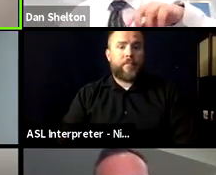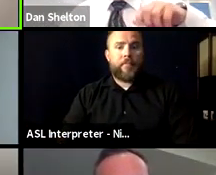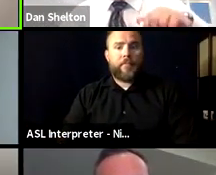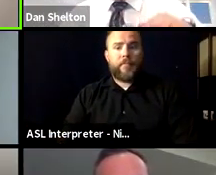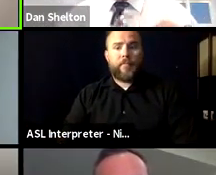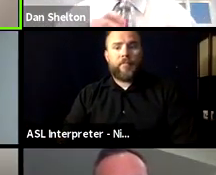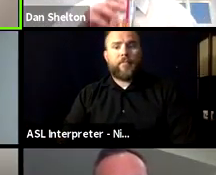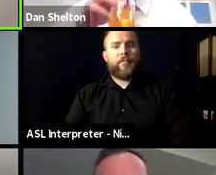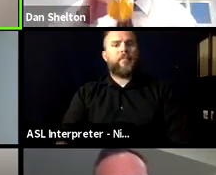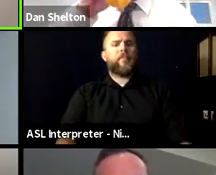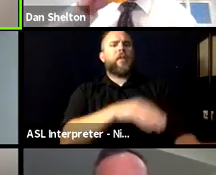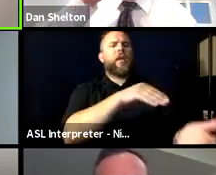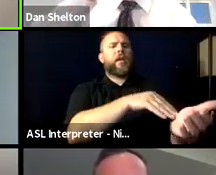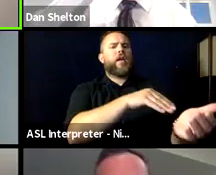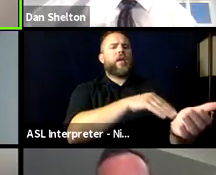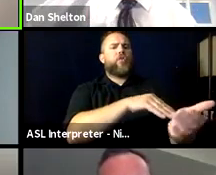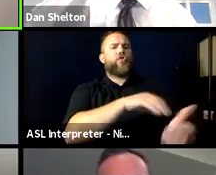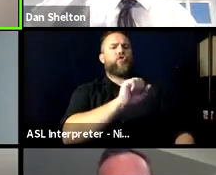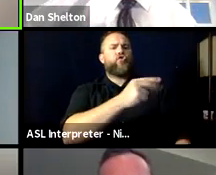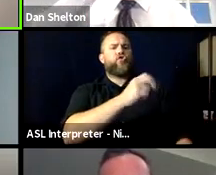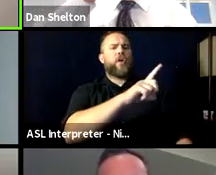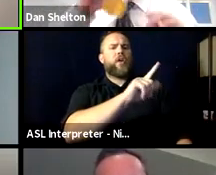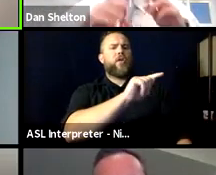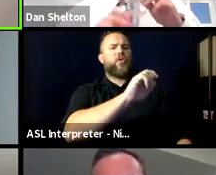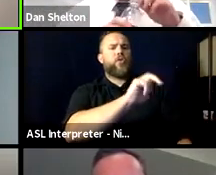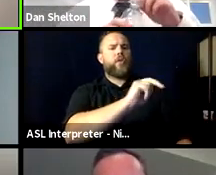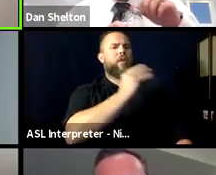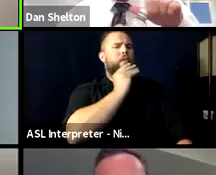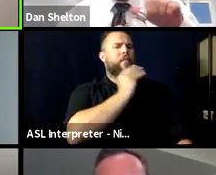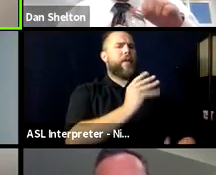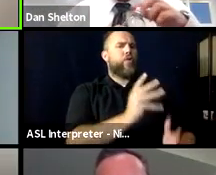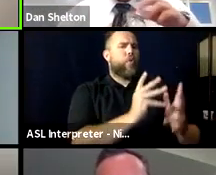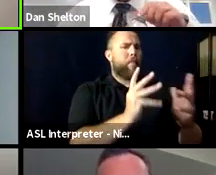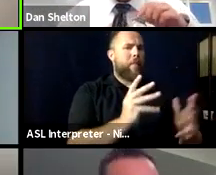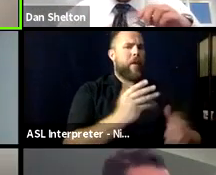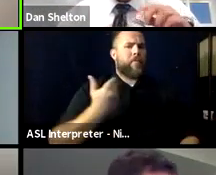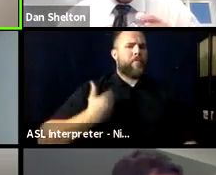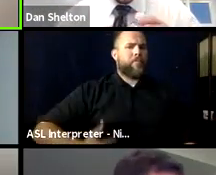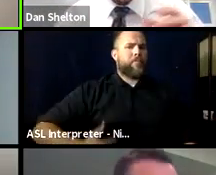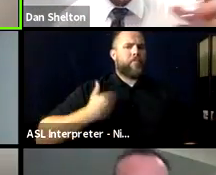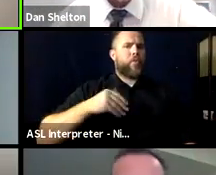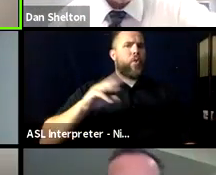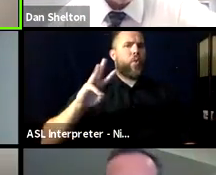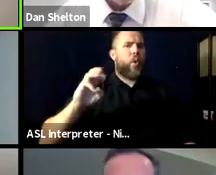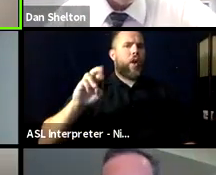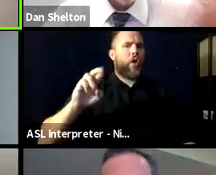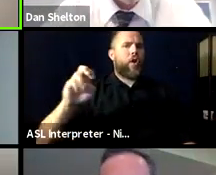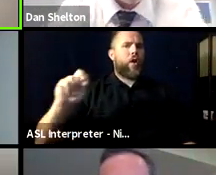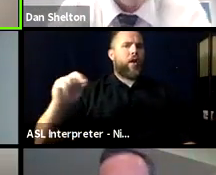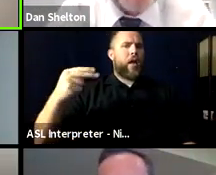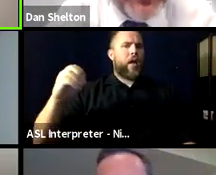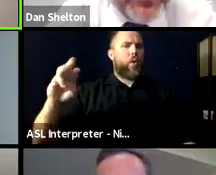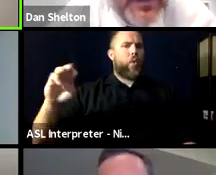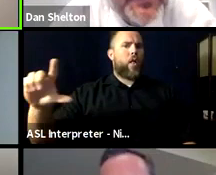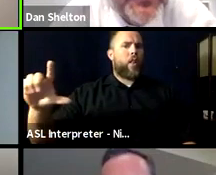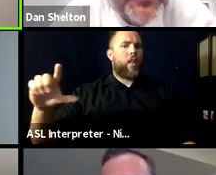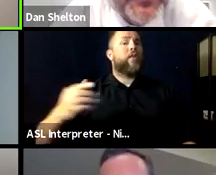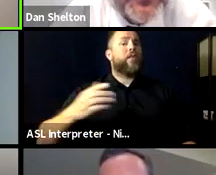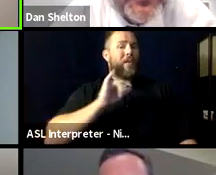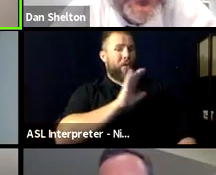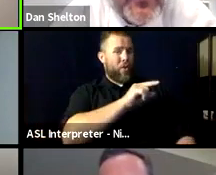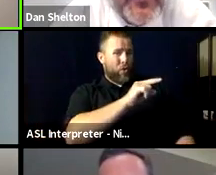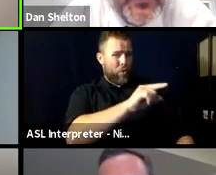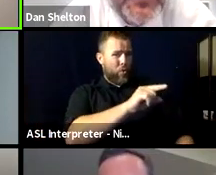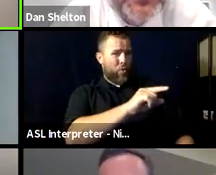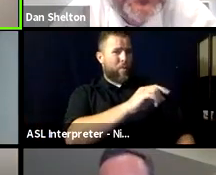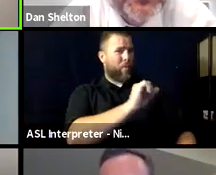Dr. Shelton, thank you very much. This is Warren Howell. Thank you very much for the work that you and each of your committees did. I had